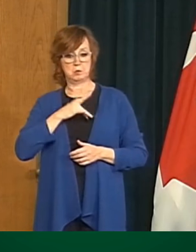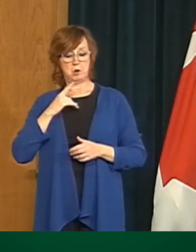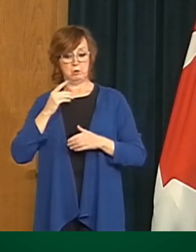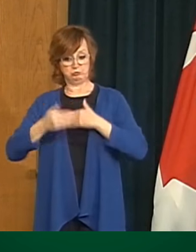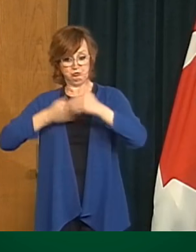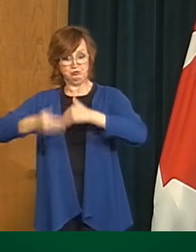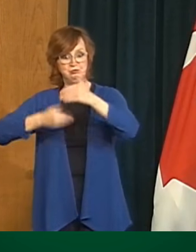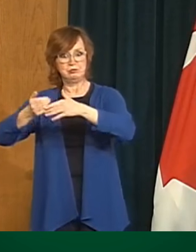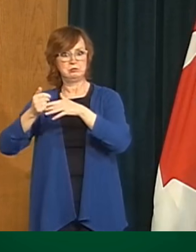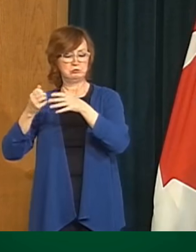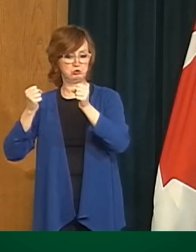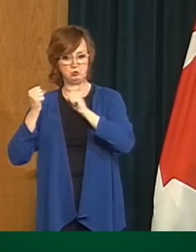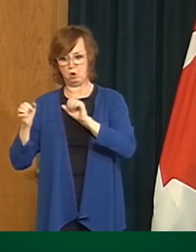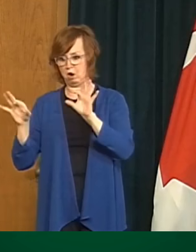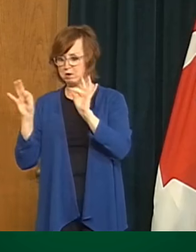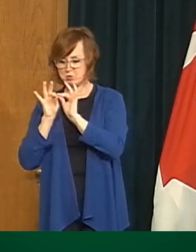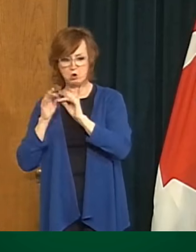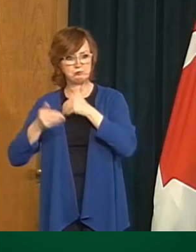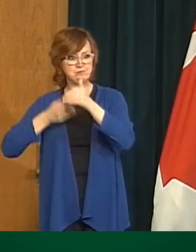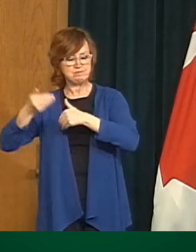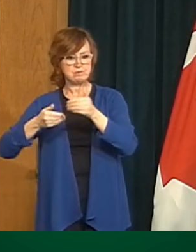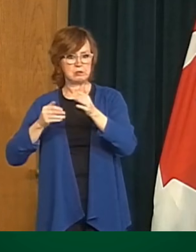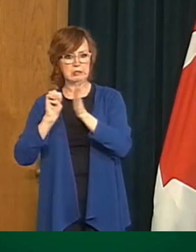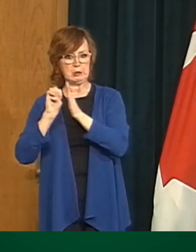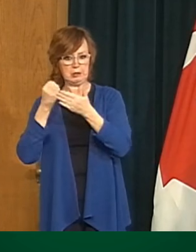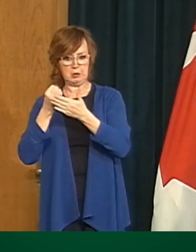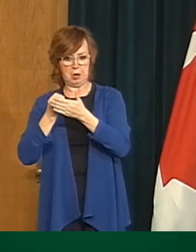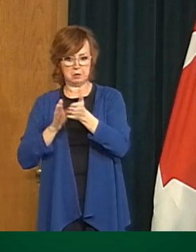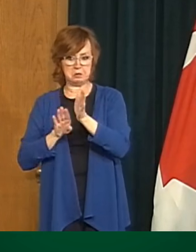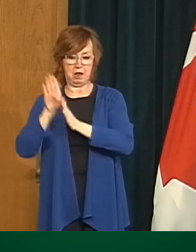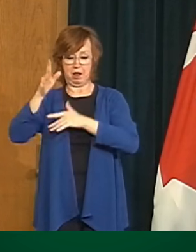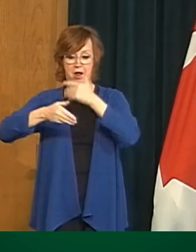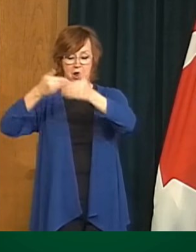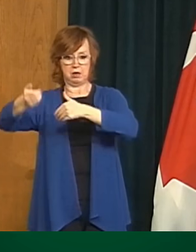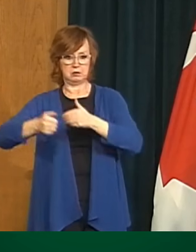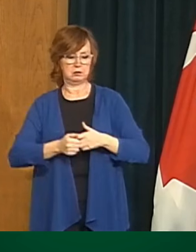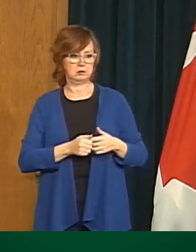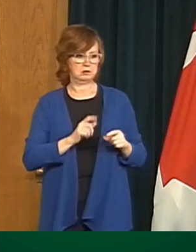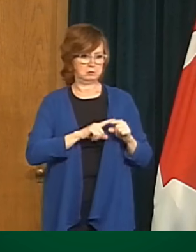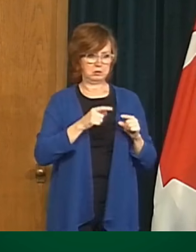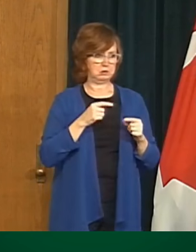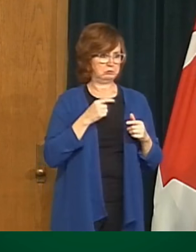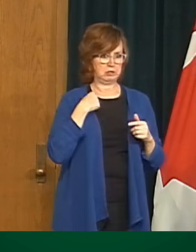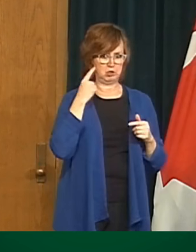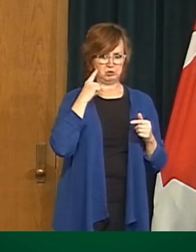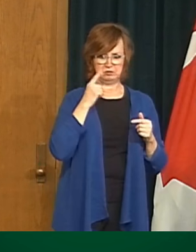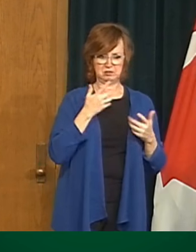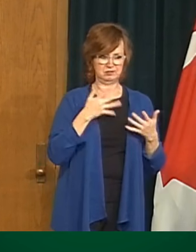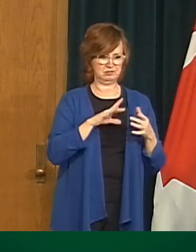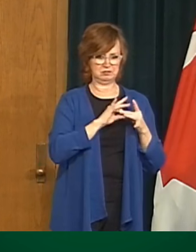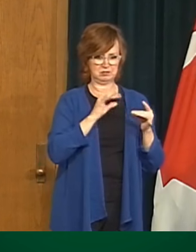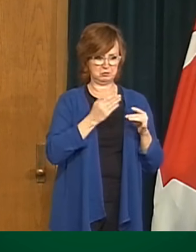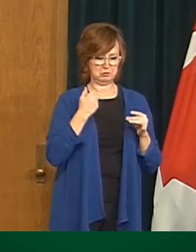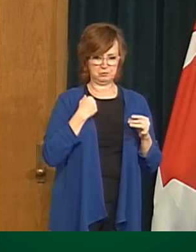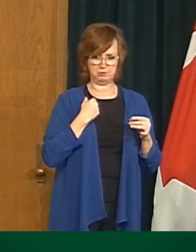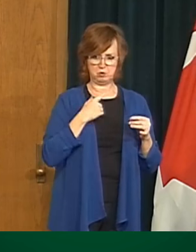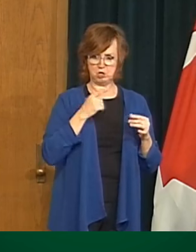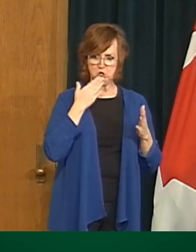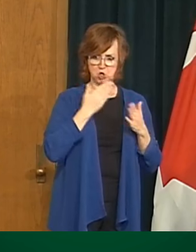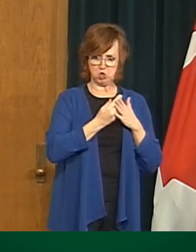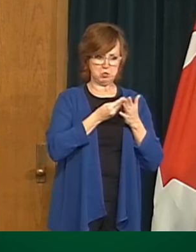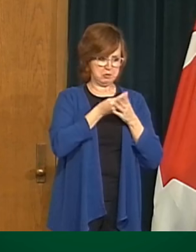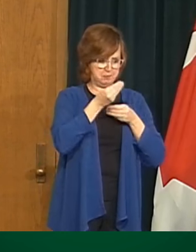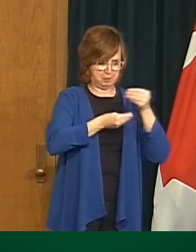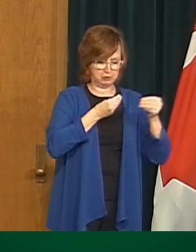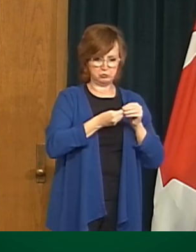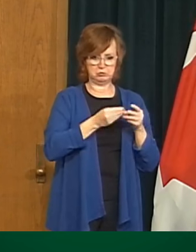proper operating spending is more important than ever. You've also said that we need to maintain strong fiscal positions. I don't really know